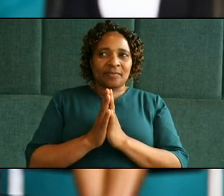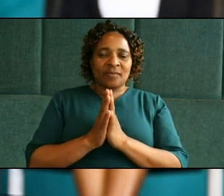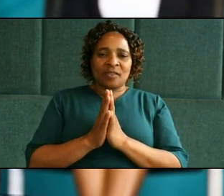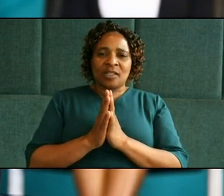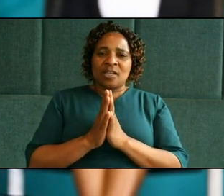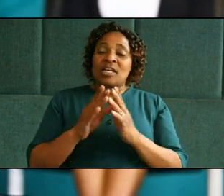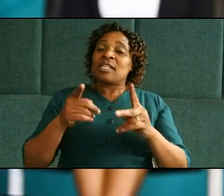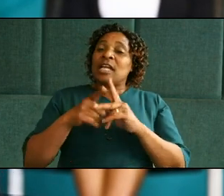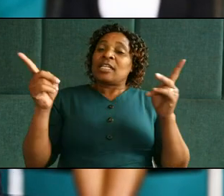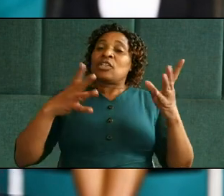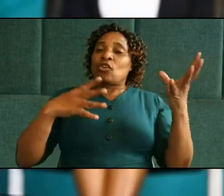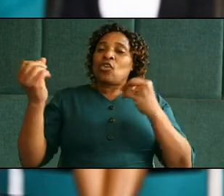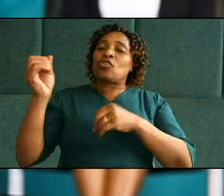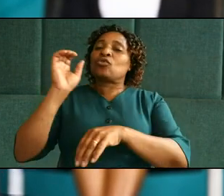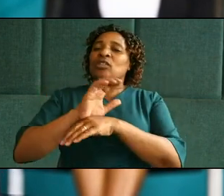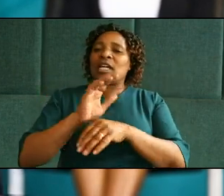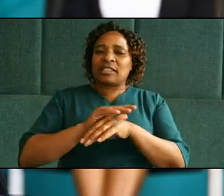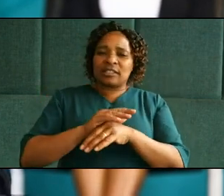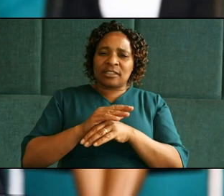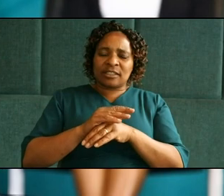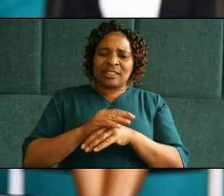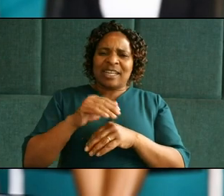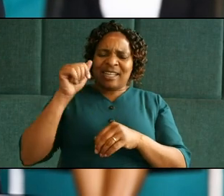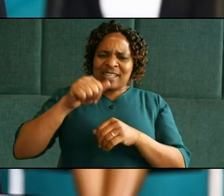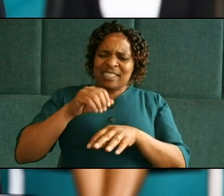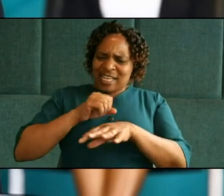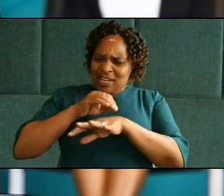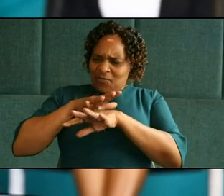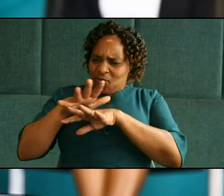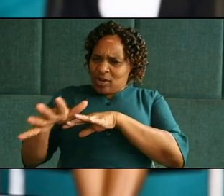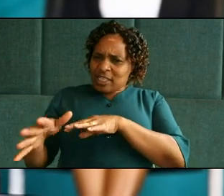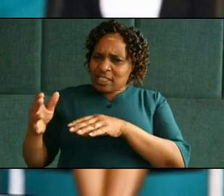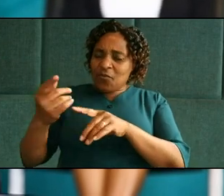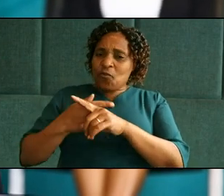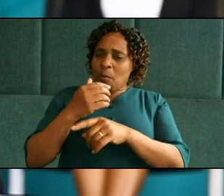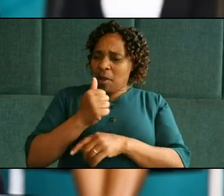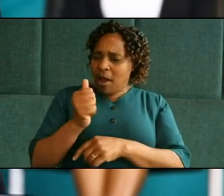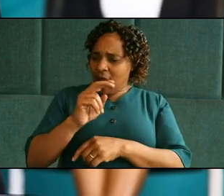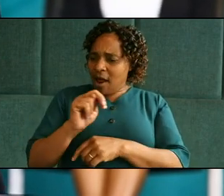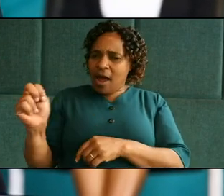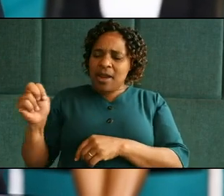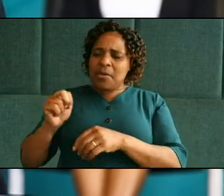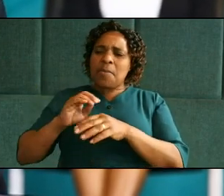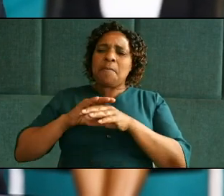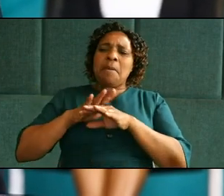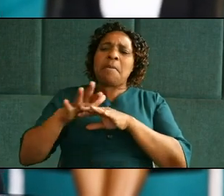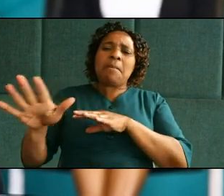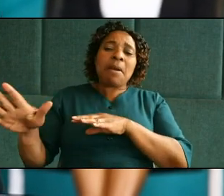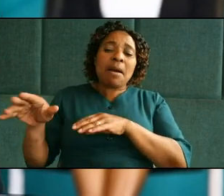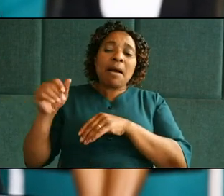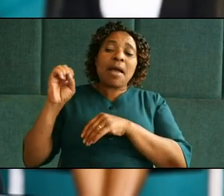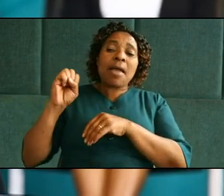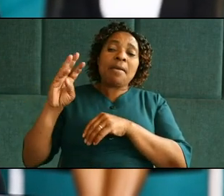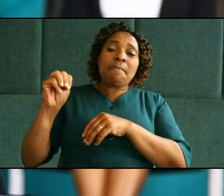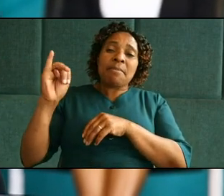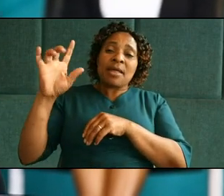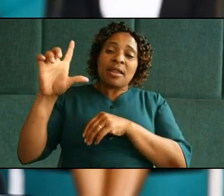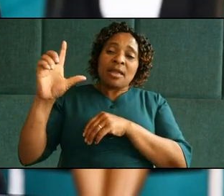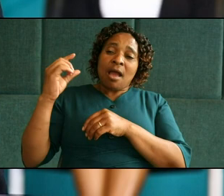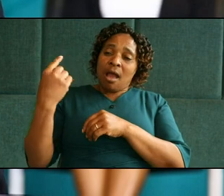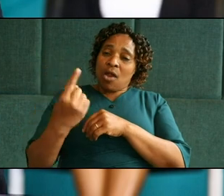And even started going to church. And eventually, this influence from Anna spread over to not just Emilia, but her family as